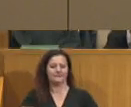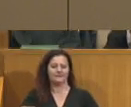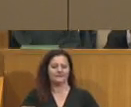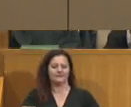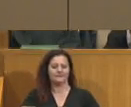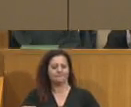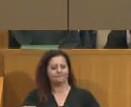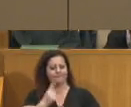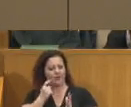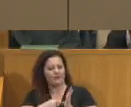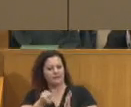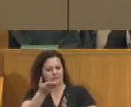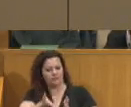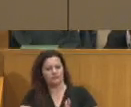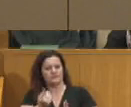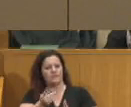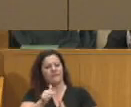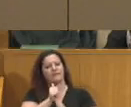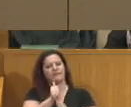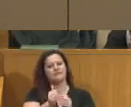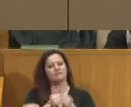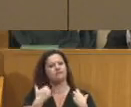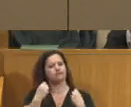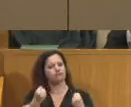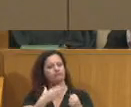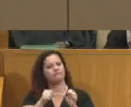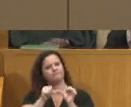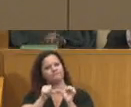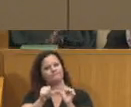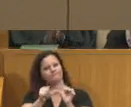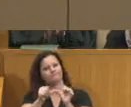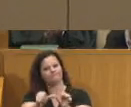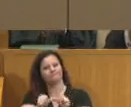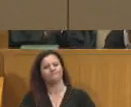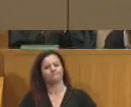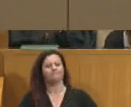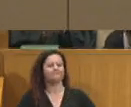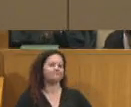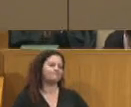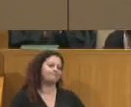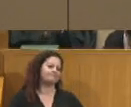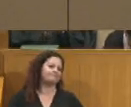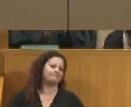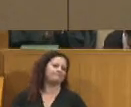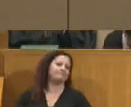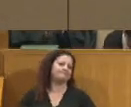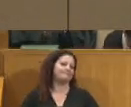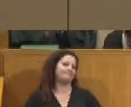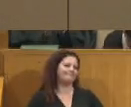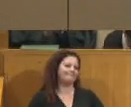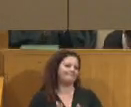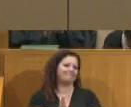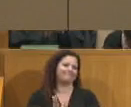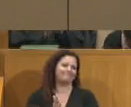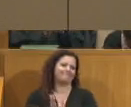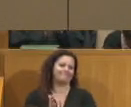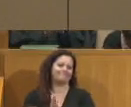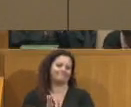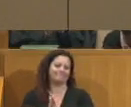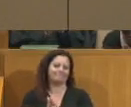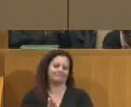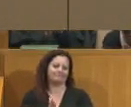but not just for this, you displayed steadfast stability and courage and compassion during the